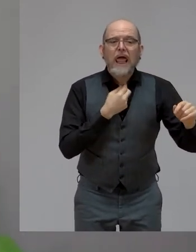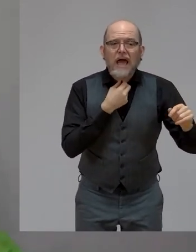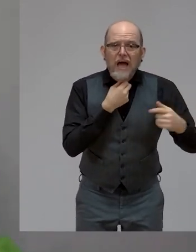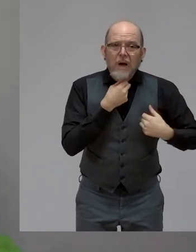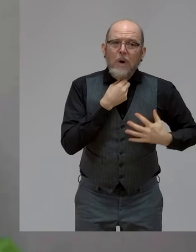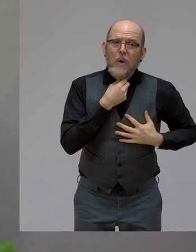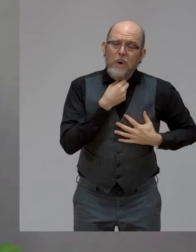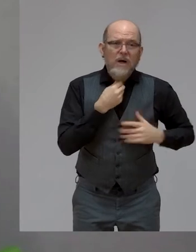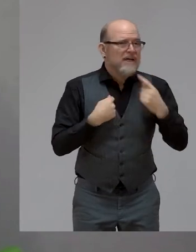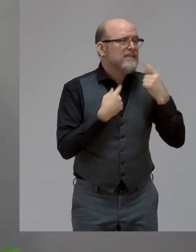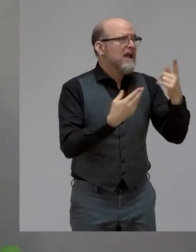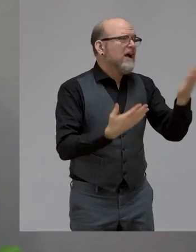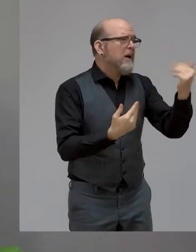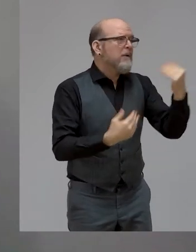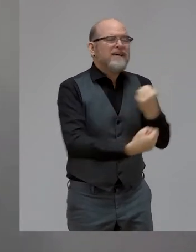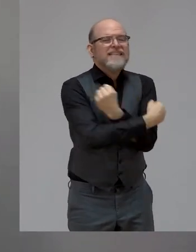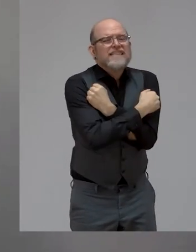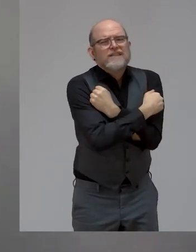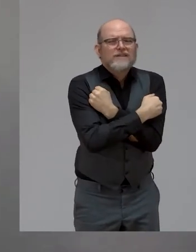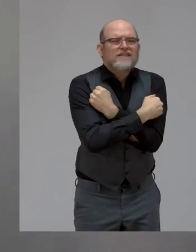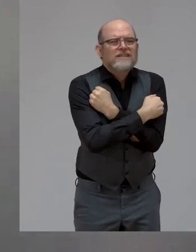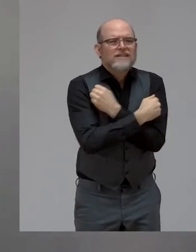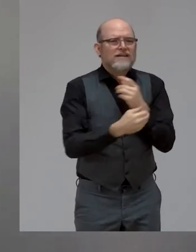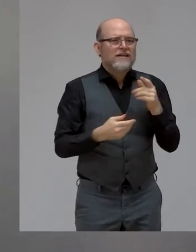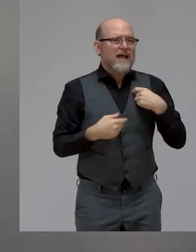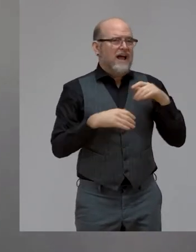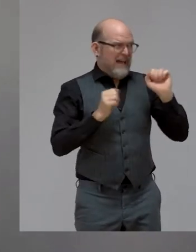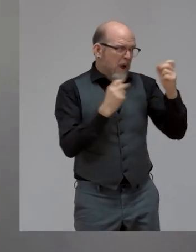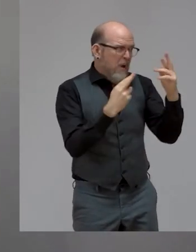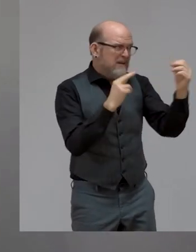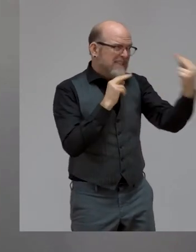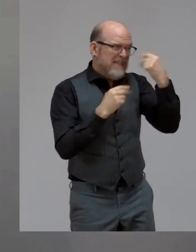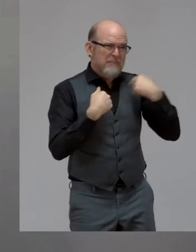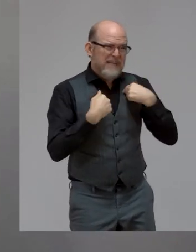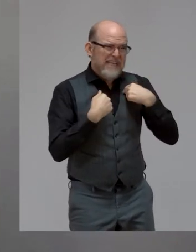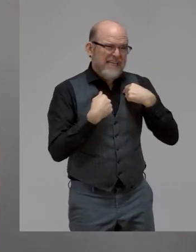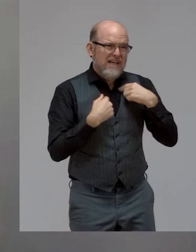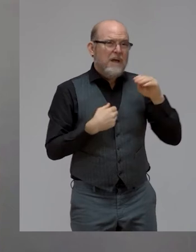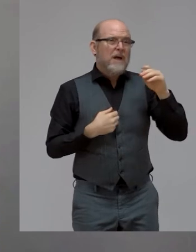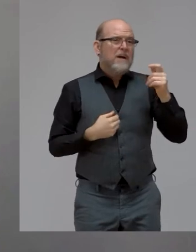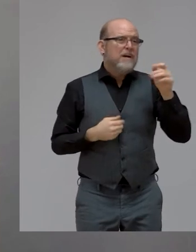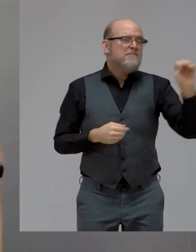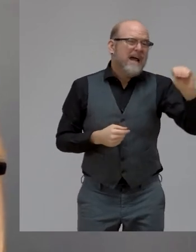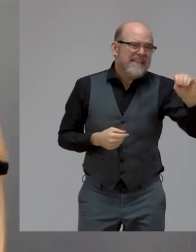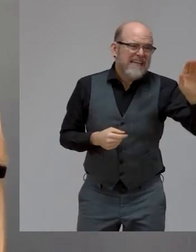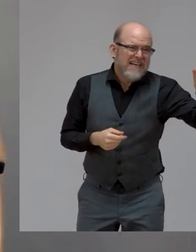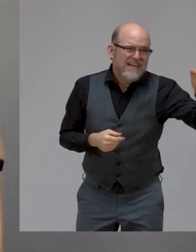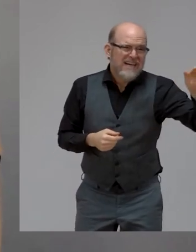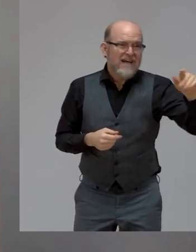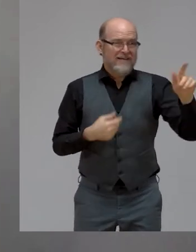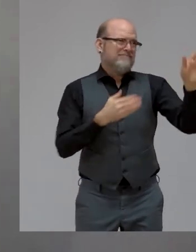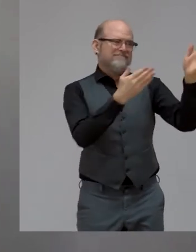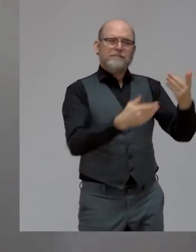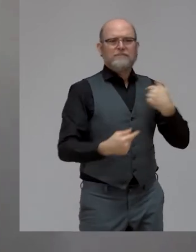really big hug and I hope you can see me. And so over to you, Martin, to be the father of your Zero Project